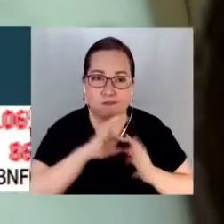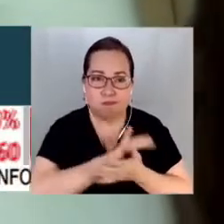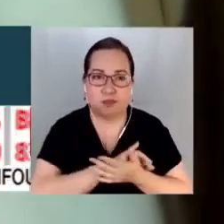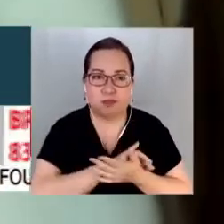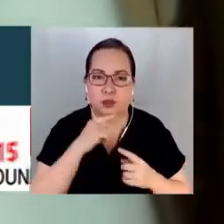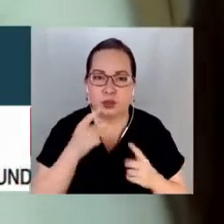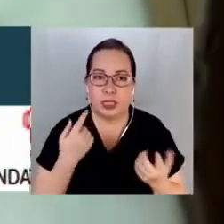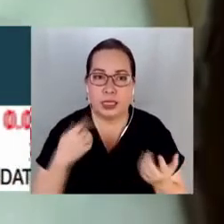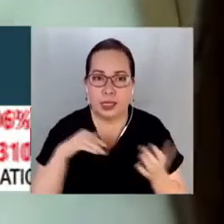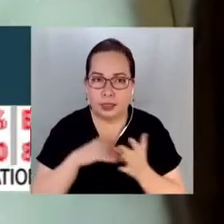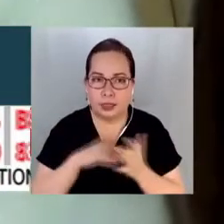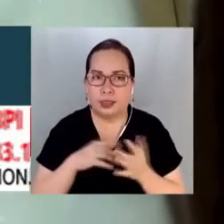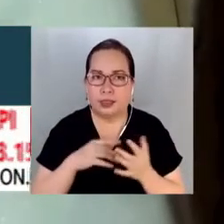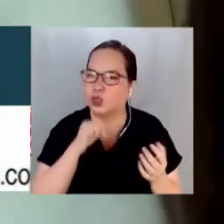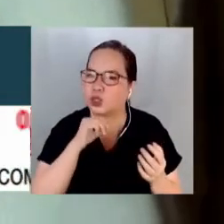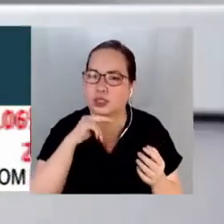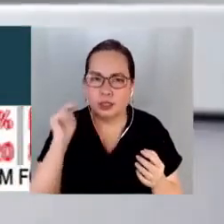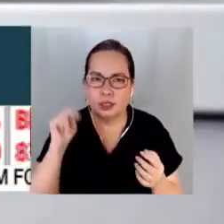start all over again.